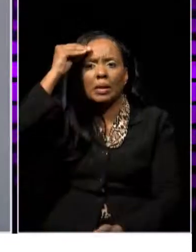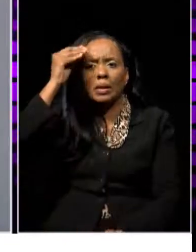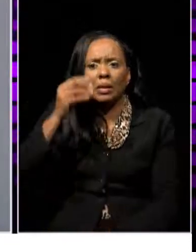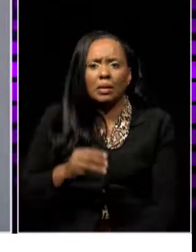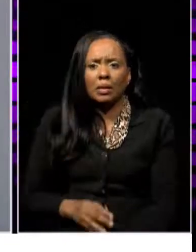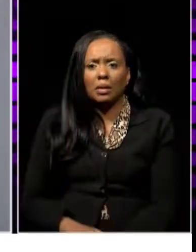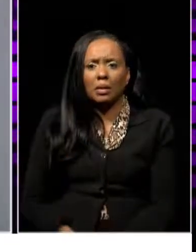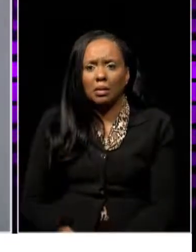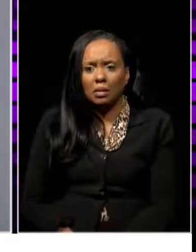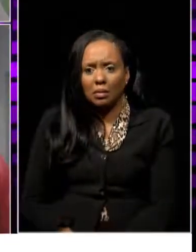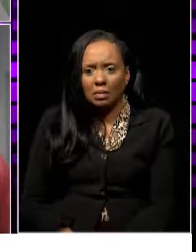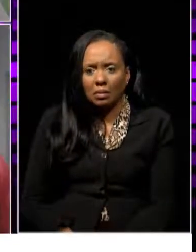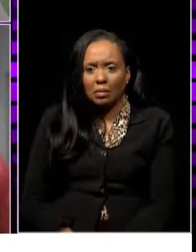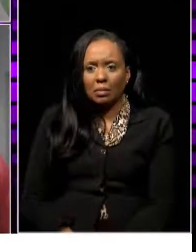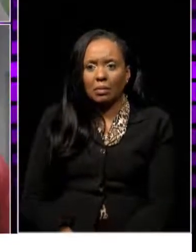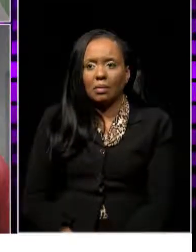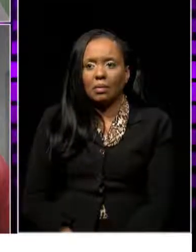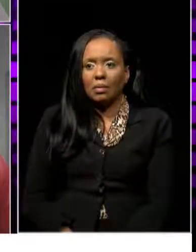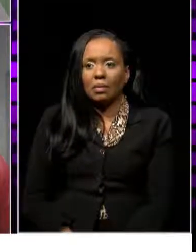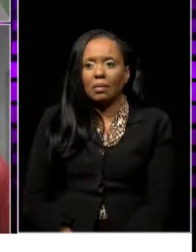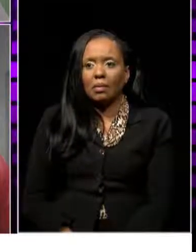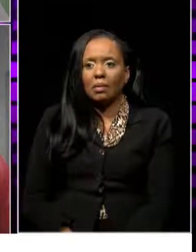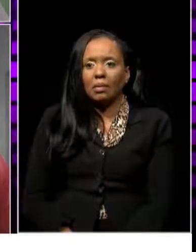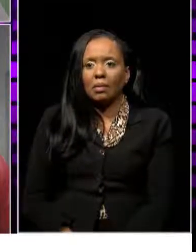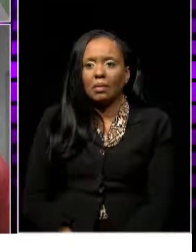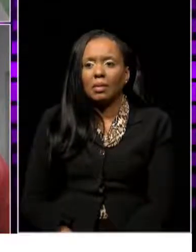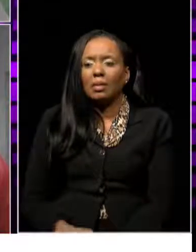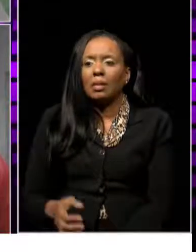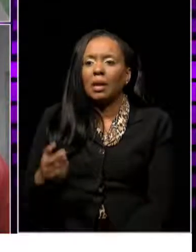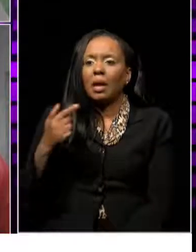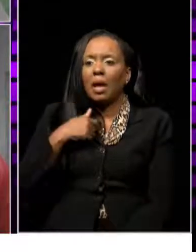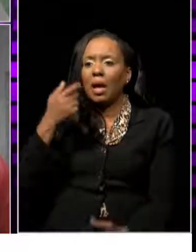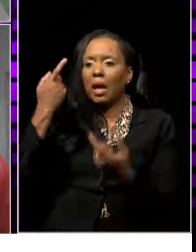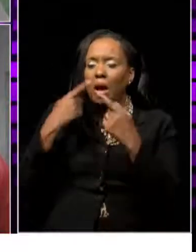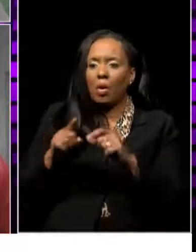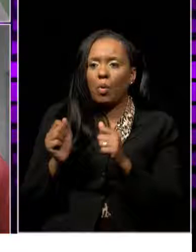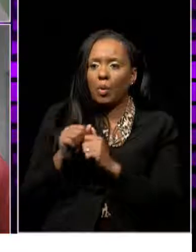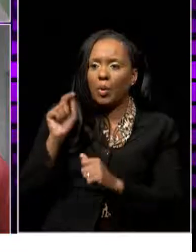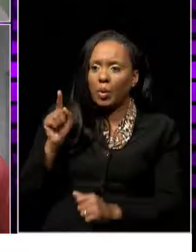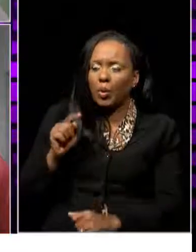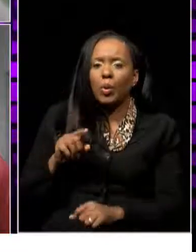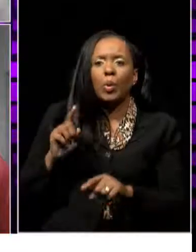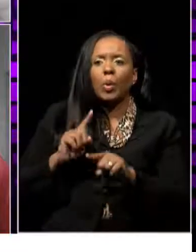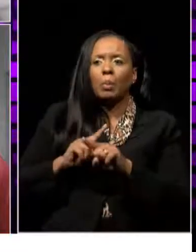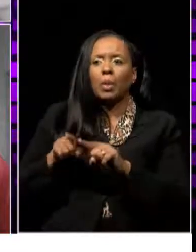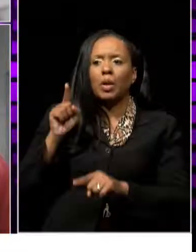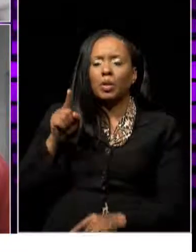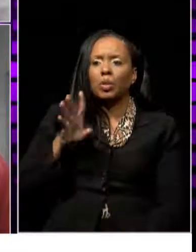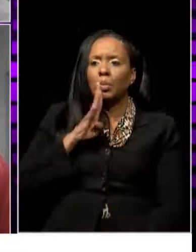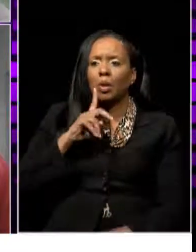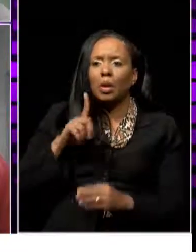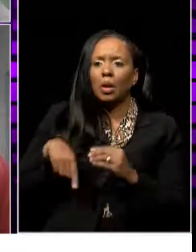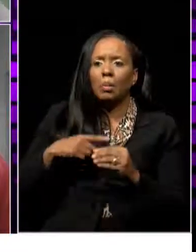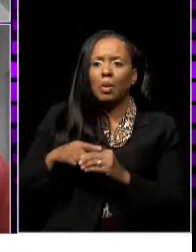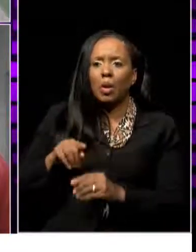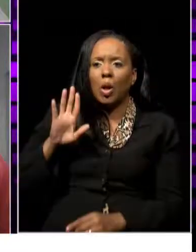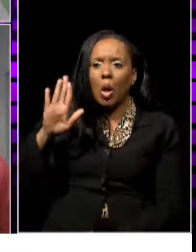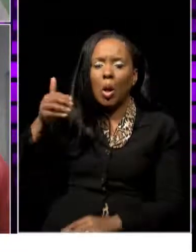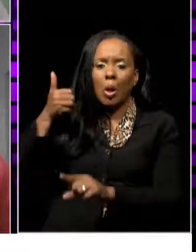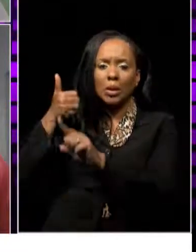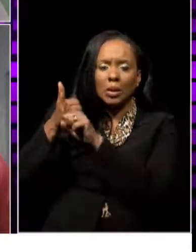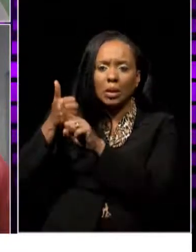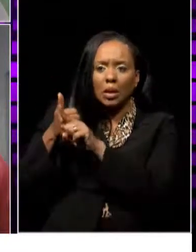I definitely agree with you, but you missed what my amendment really was. My amendment was you spoke about yourself as an ITC